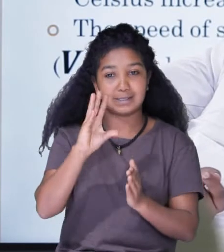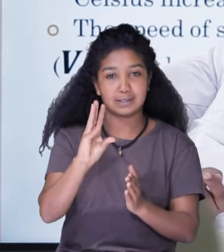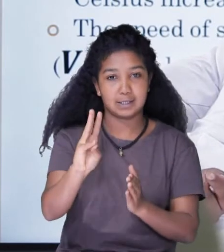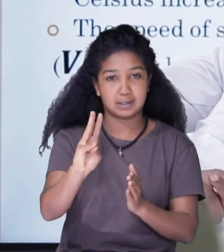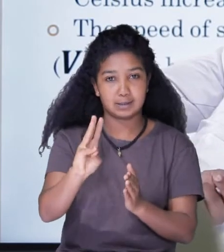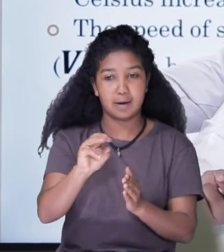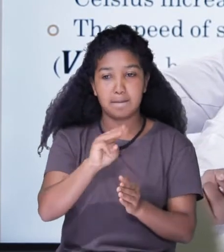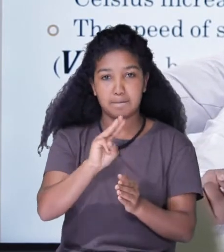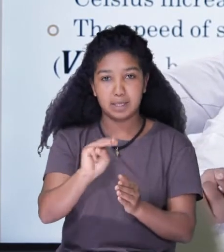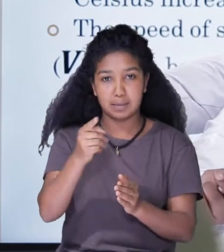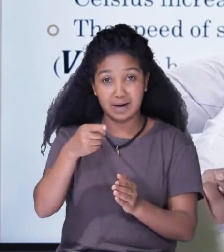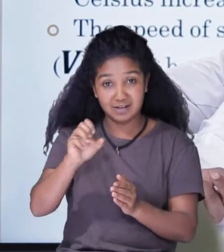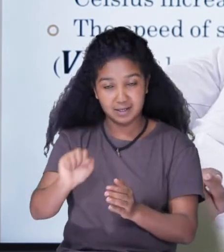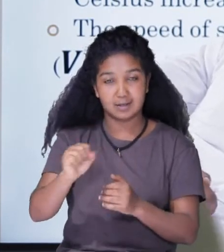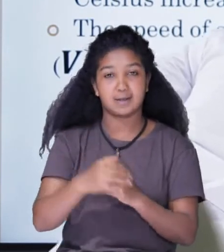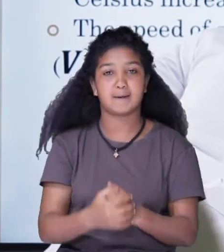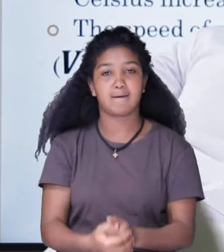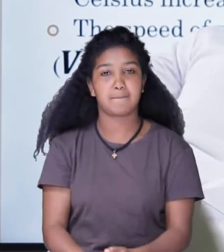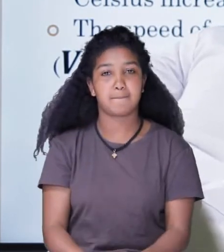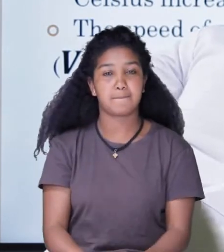331.6 meter per second.